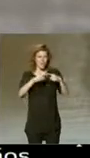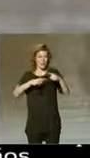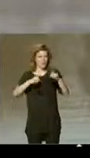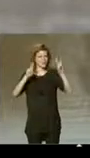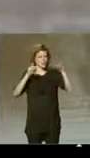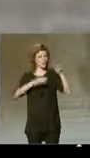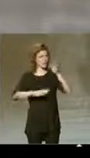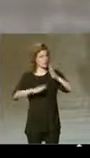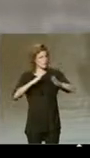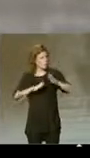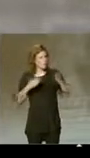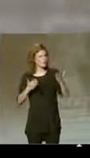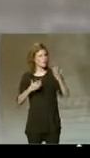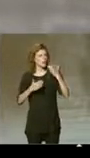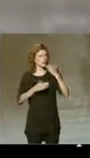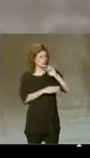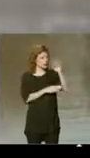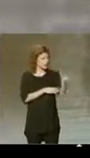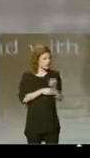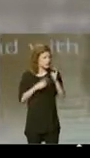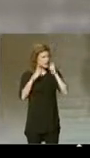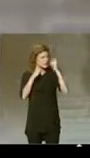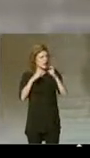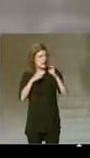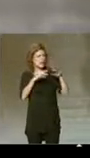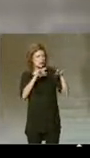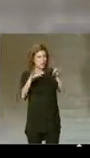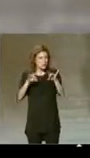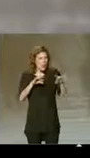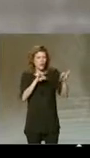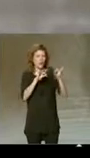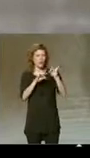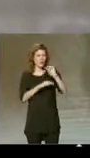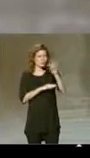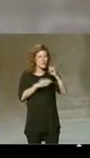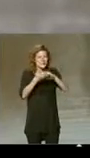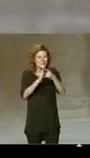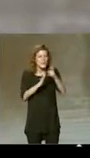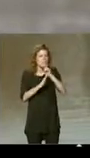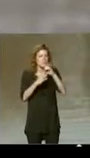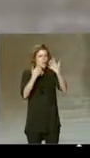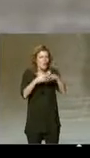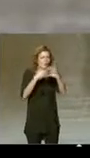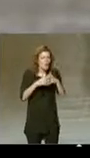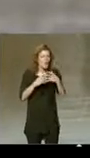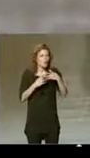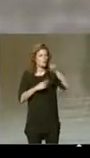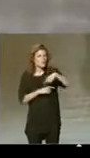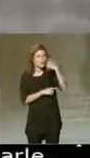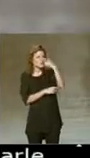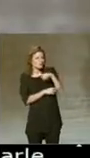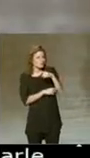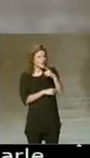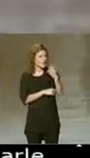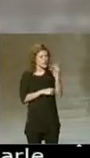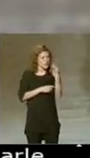with the ongoing development and improvement of robotic technology, with